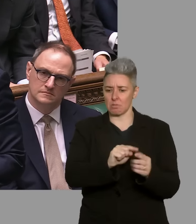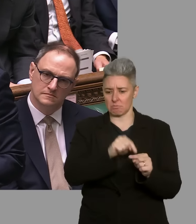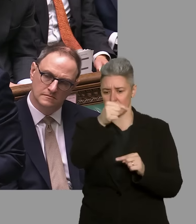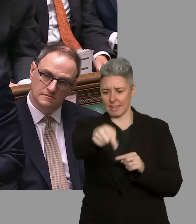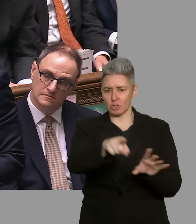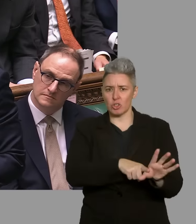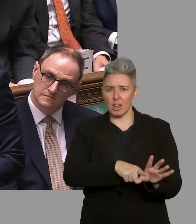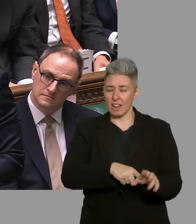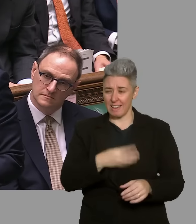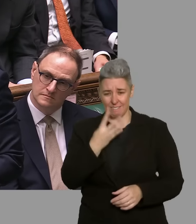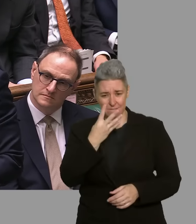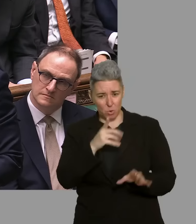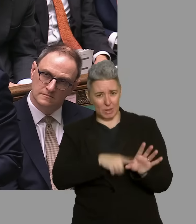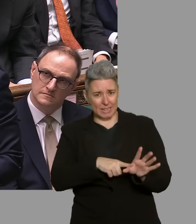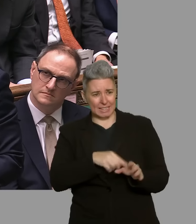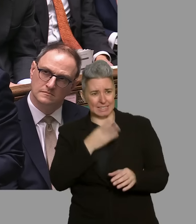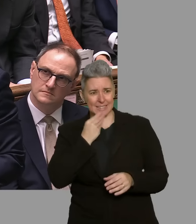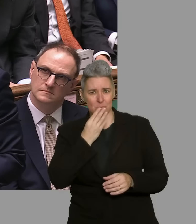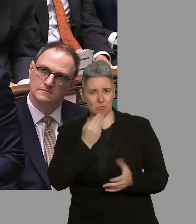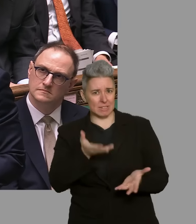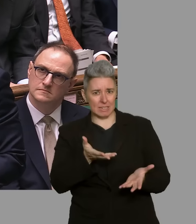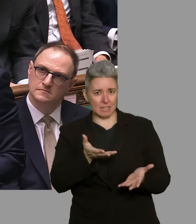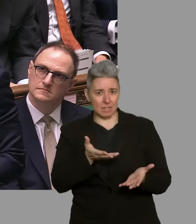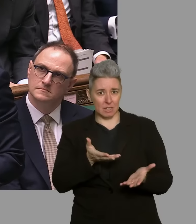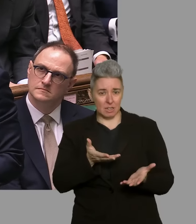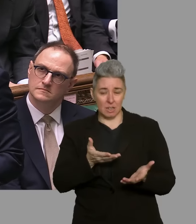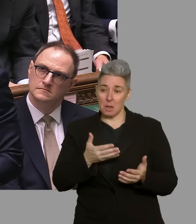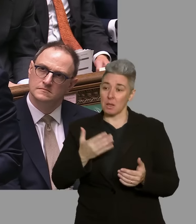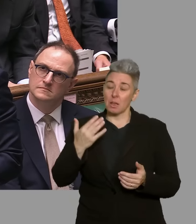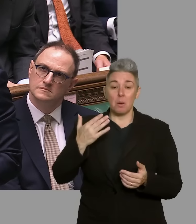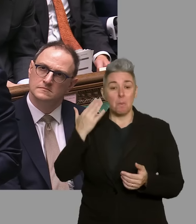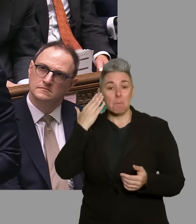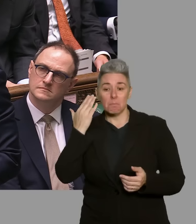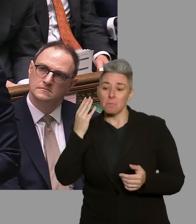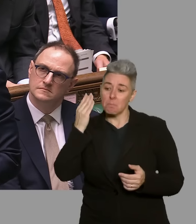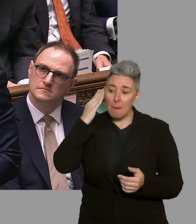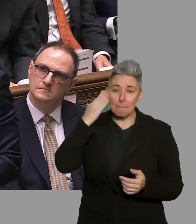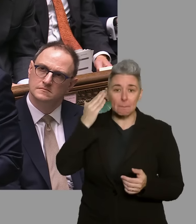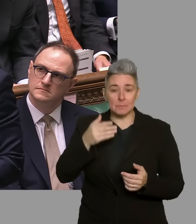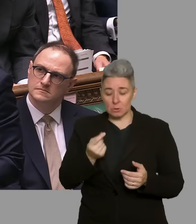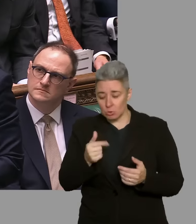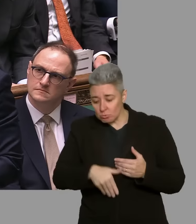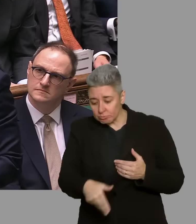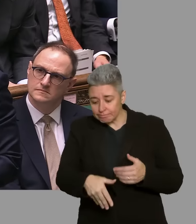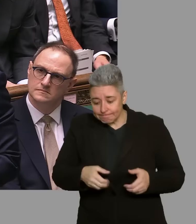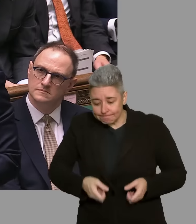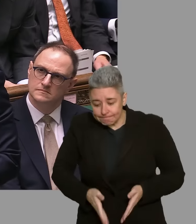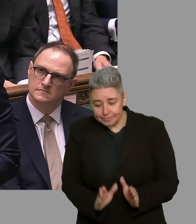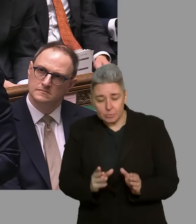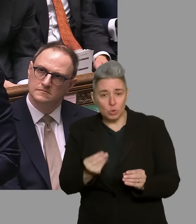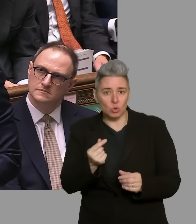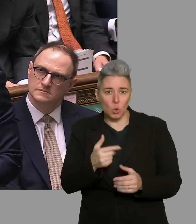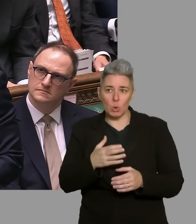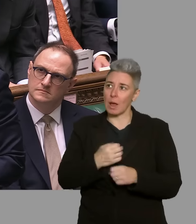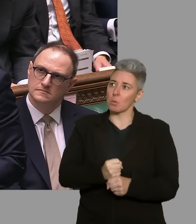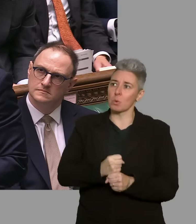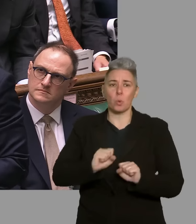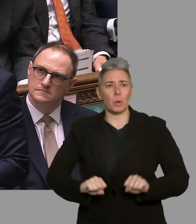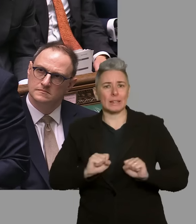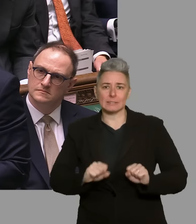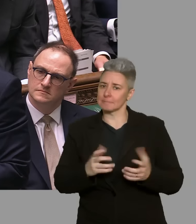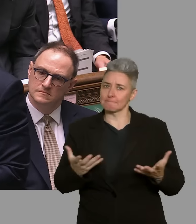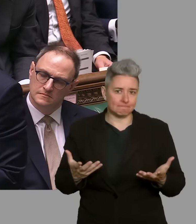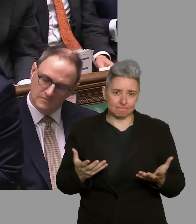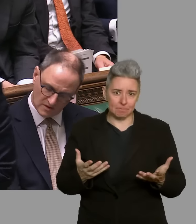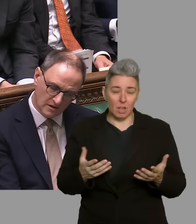wait? And can he give me reassurance that a temporary downgrade that was made under the Conservatives will not become permanent